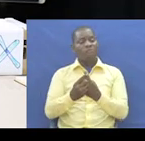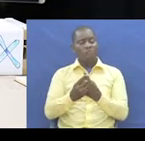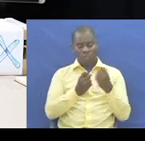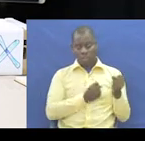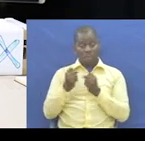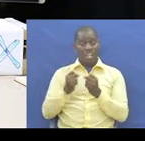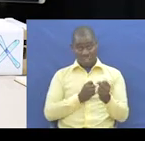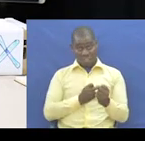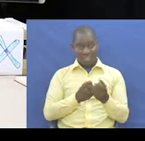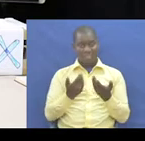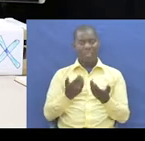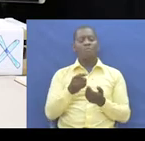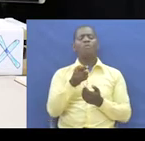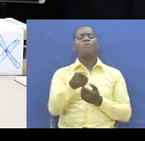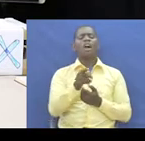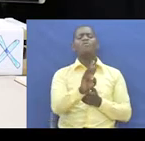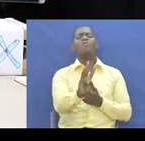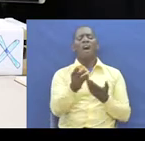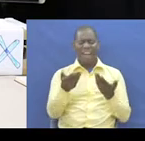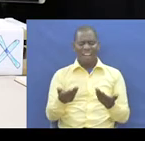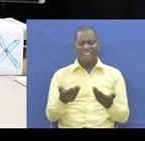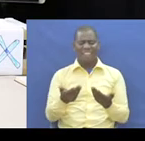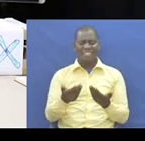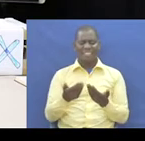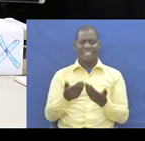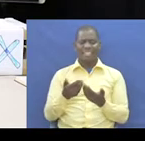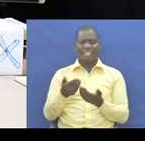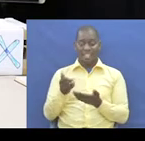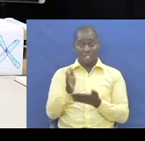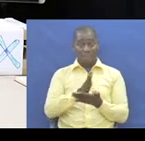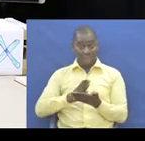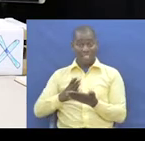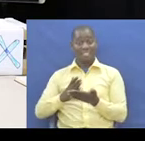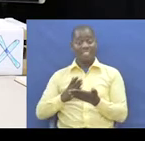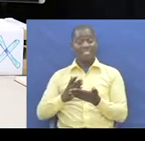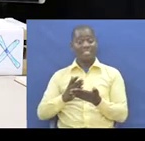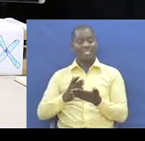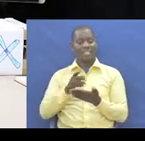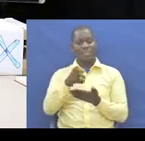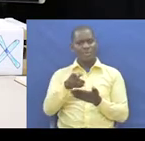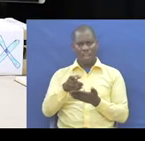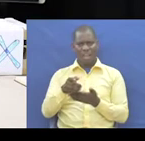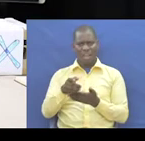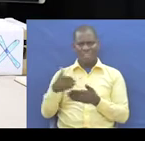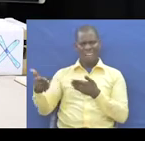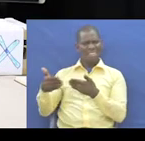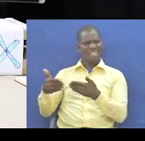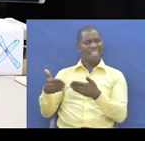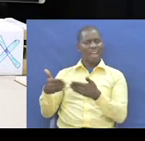participate in our lesson by doing the following activities. I know where you are. You